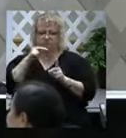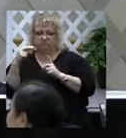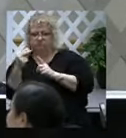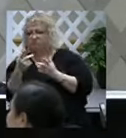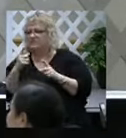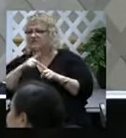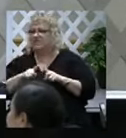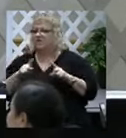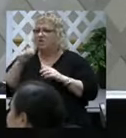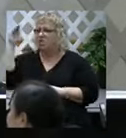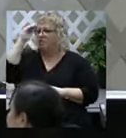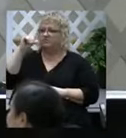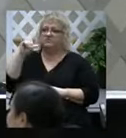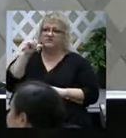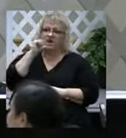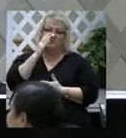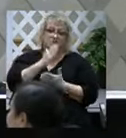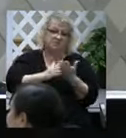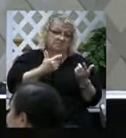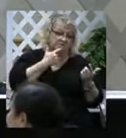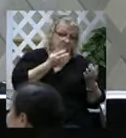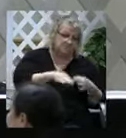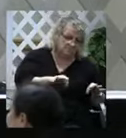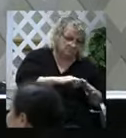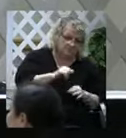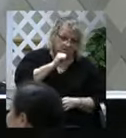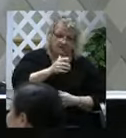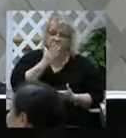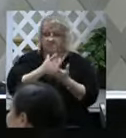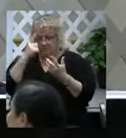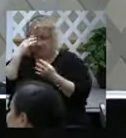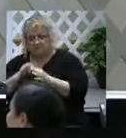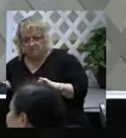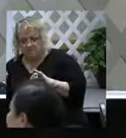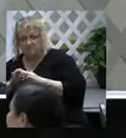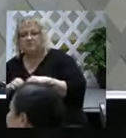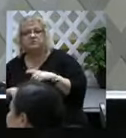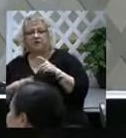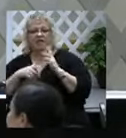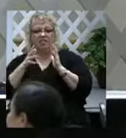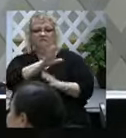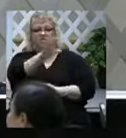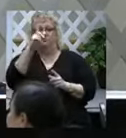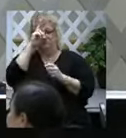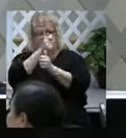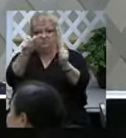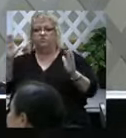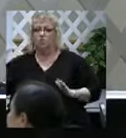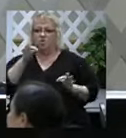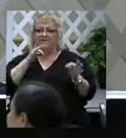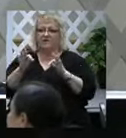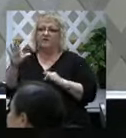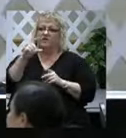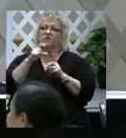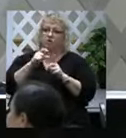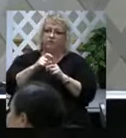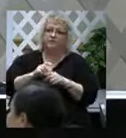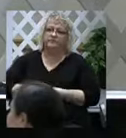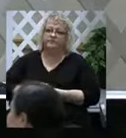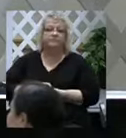doesn't make the list. So this is why I left that undefined, and I'll let you define how you want to define vital